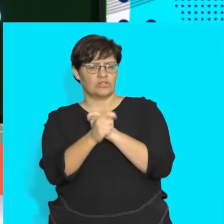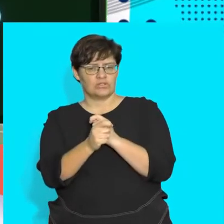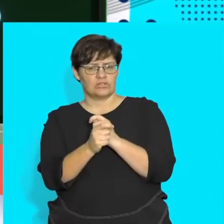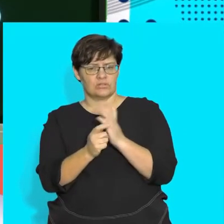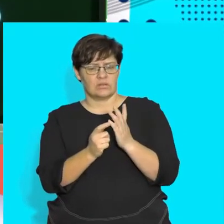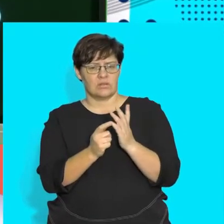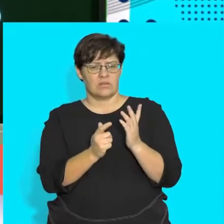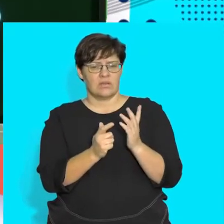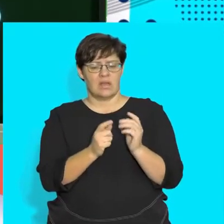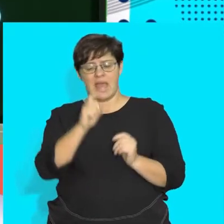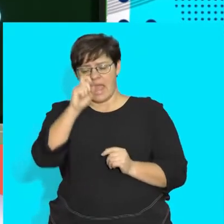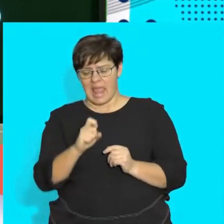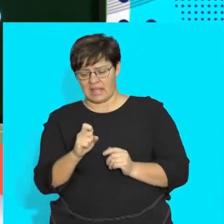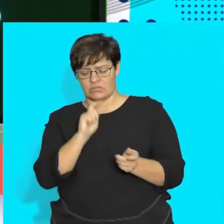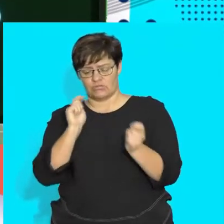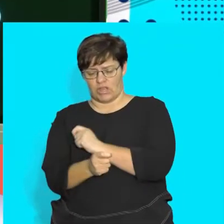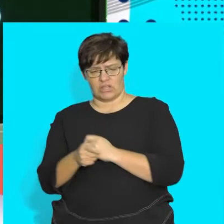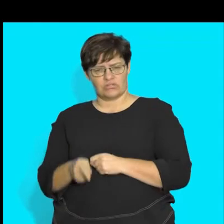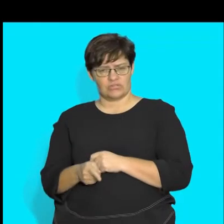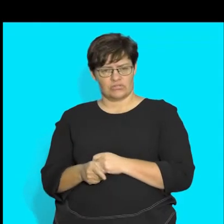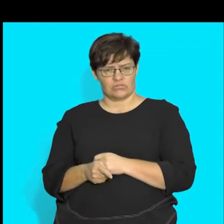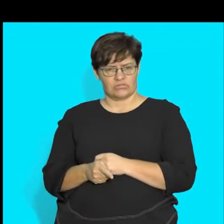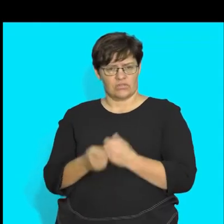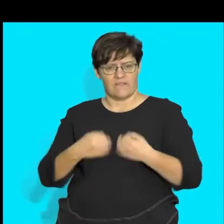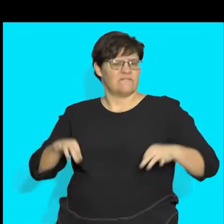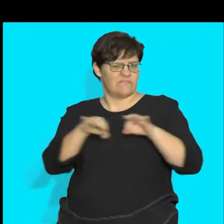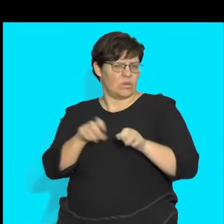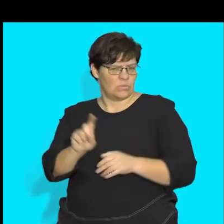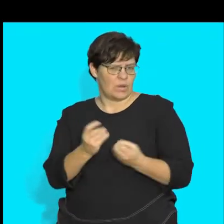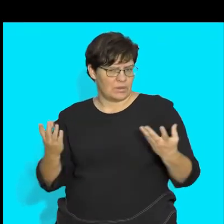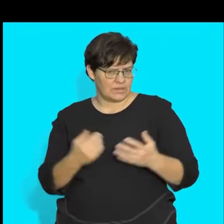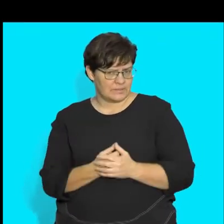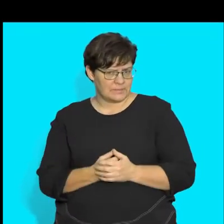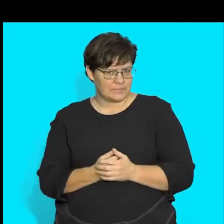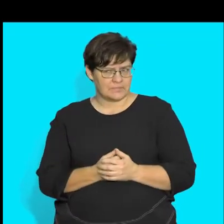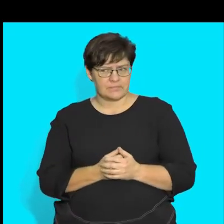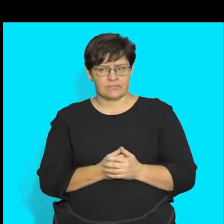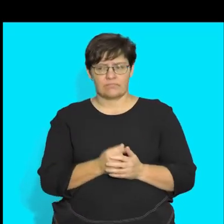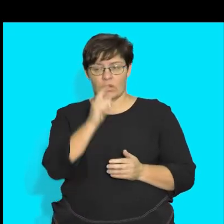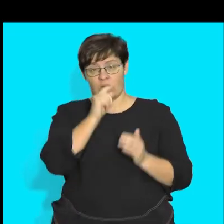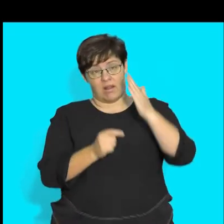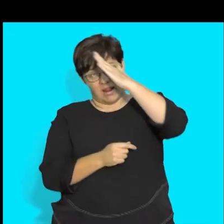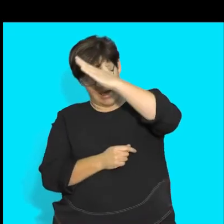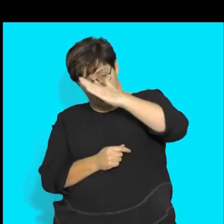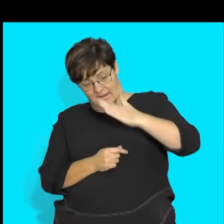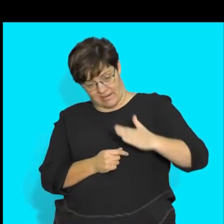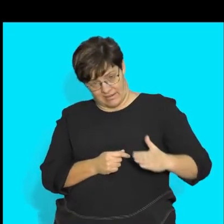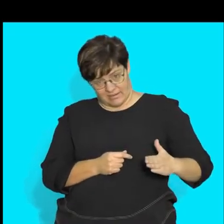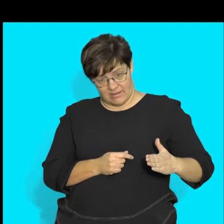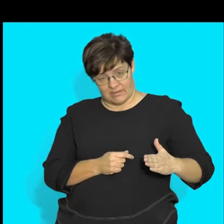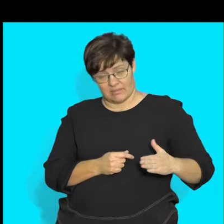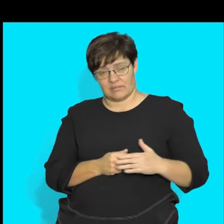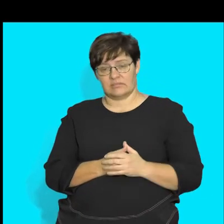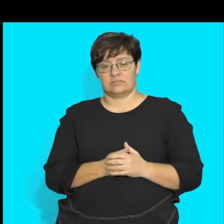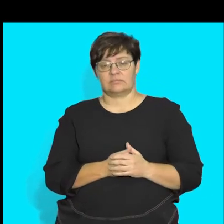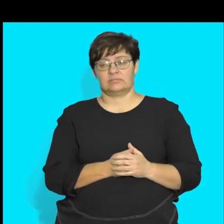the x value changed? And so if I look at this line here, and I were to look at